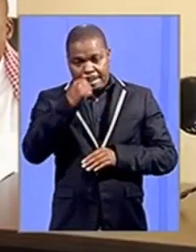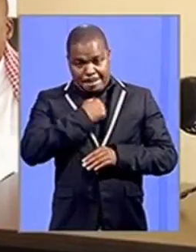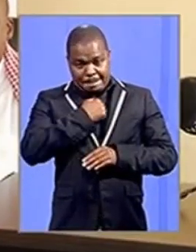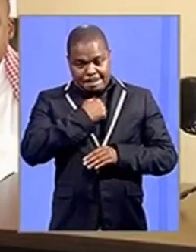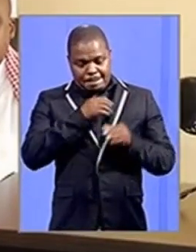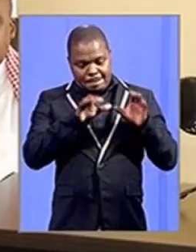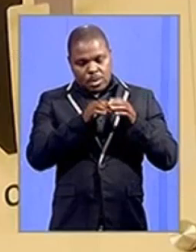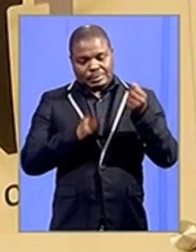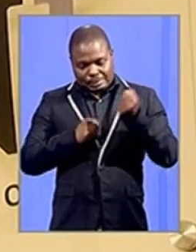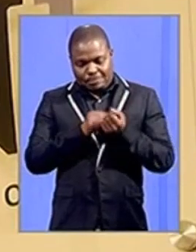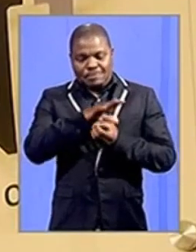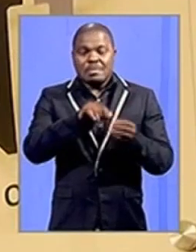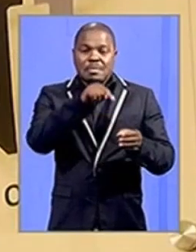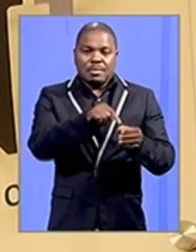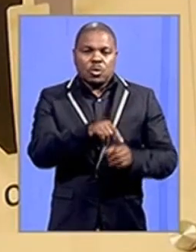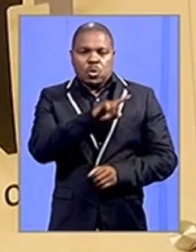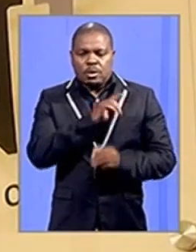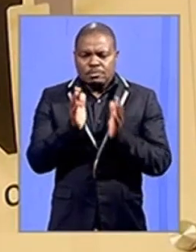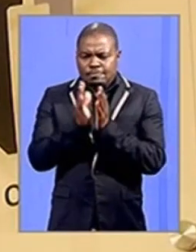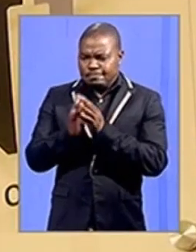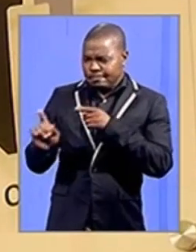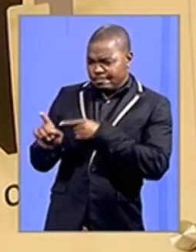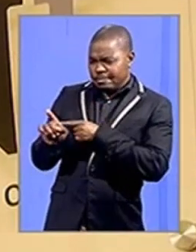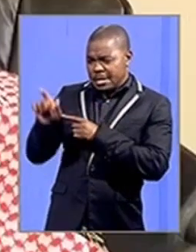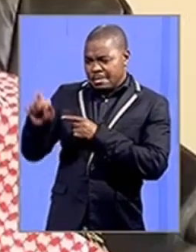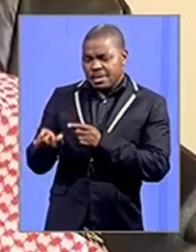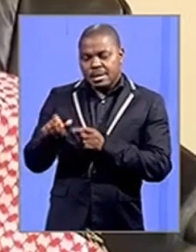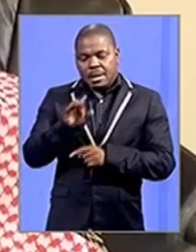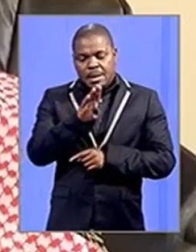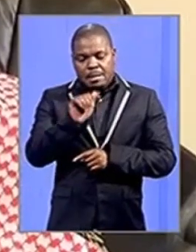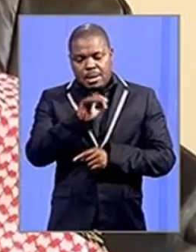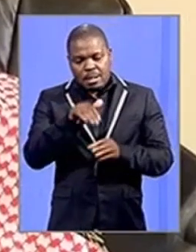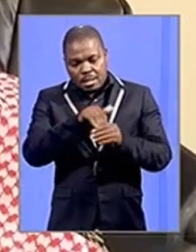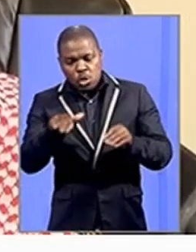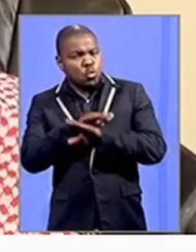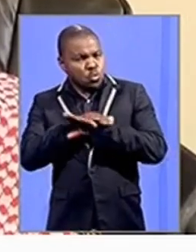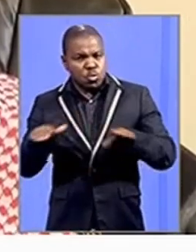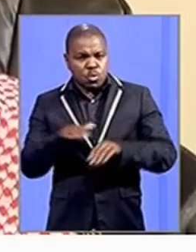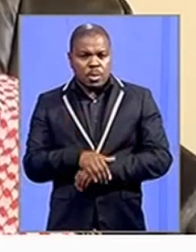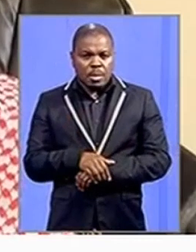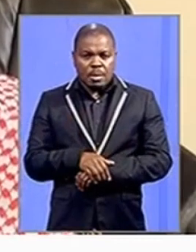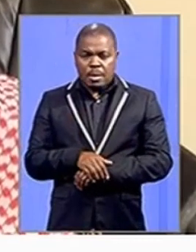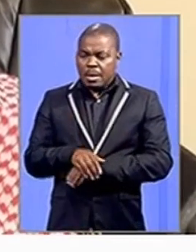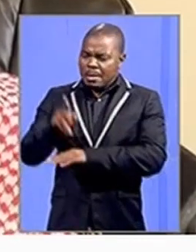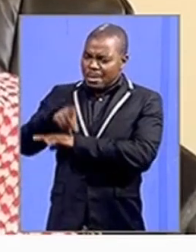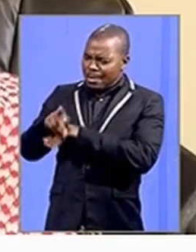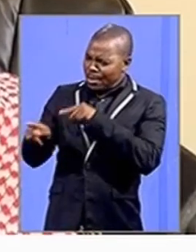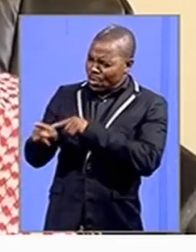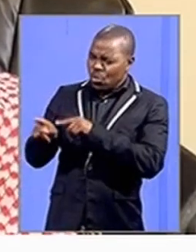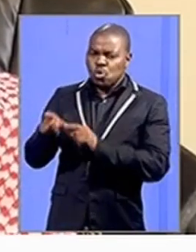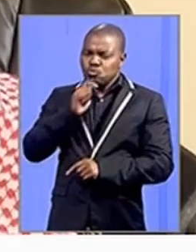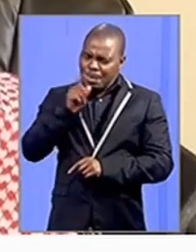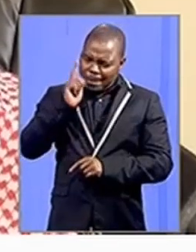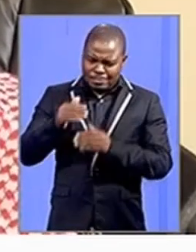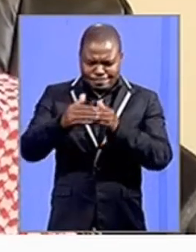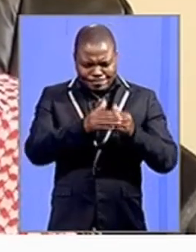le ba dirile boipiletšo bja gore a se fiwe peile. We condemn this act by the nanny who is supposed to be somebody that